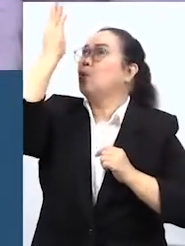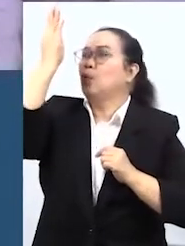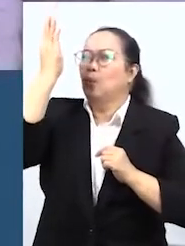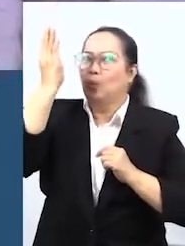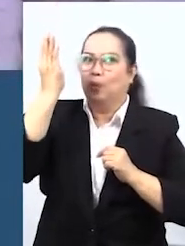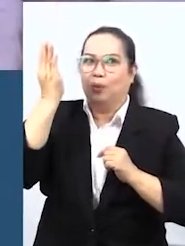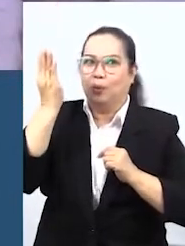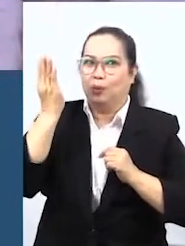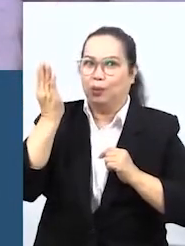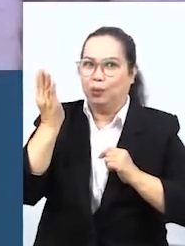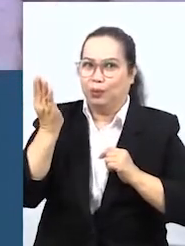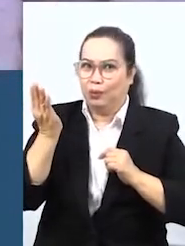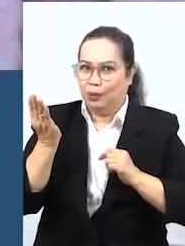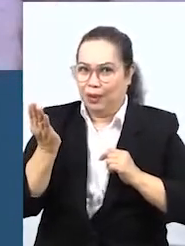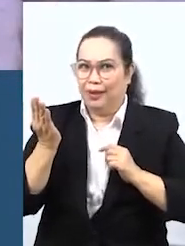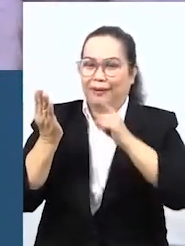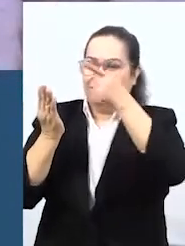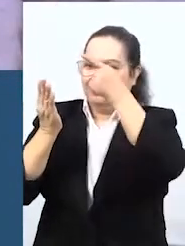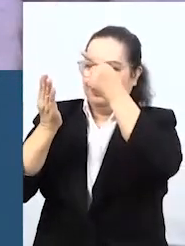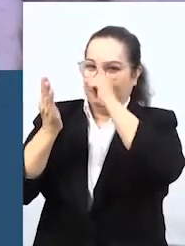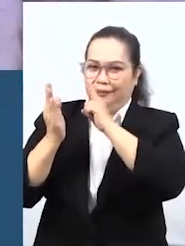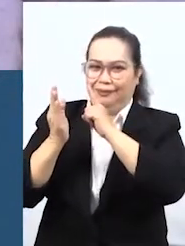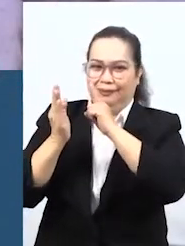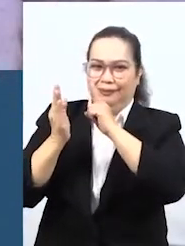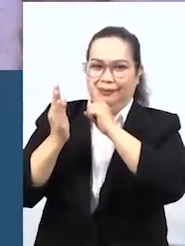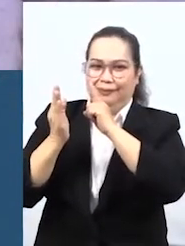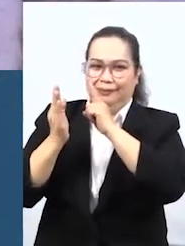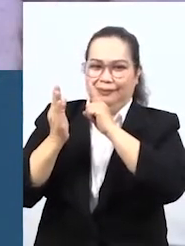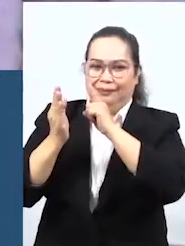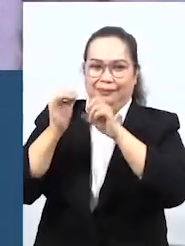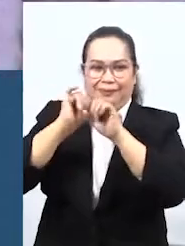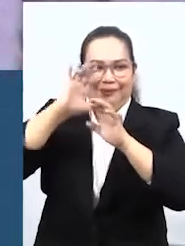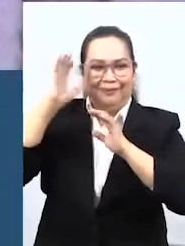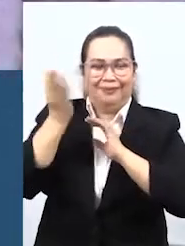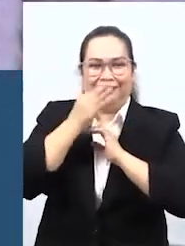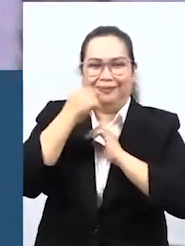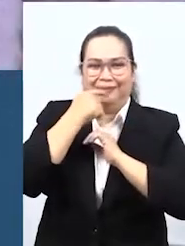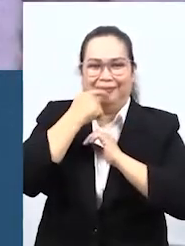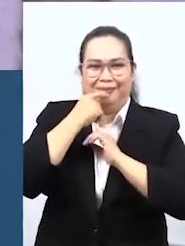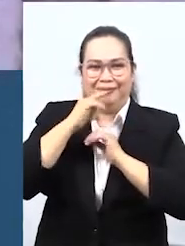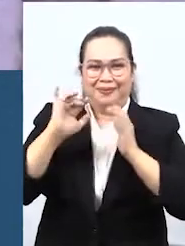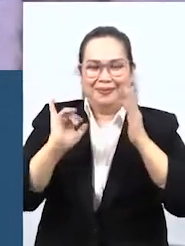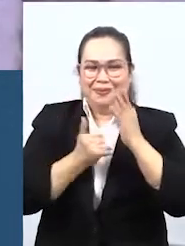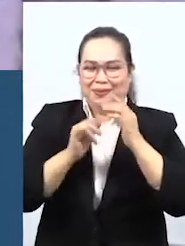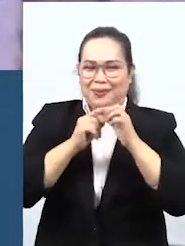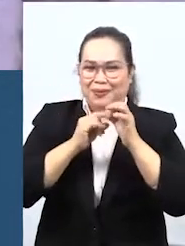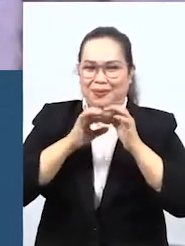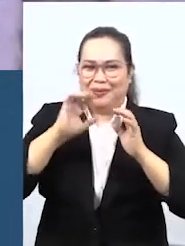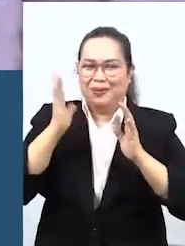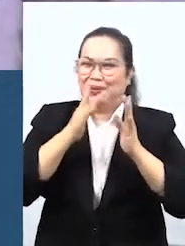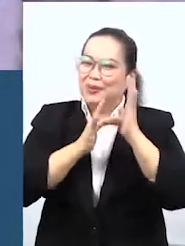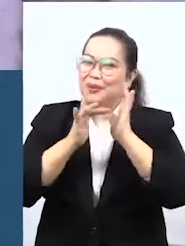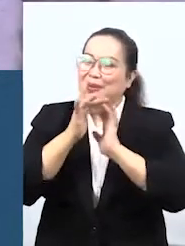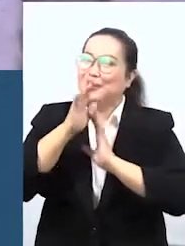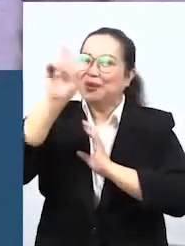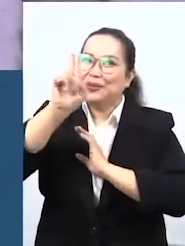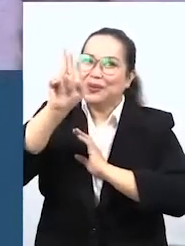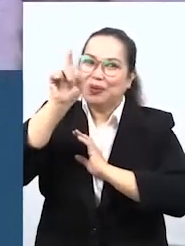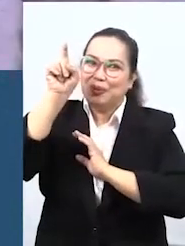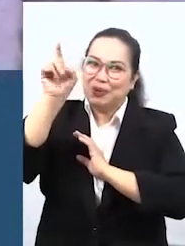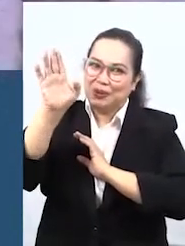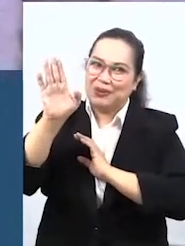in a in a poetically reversed way ibang Jesus